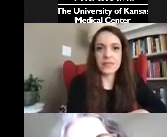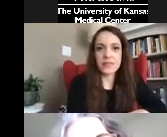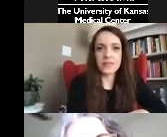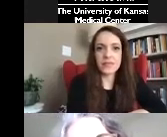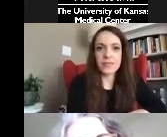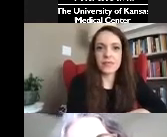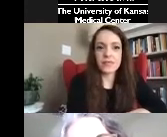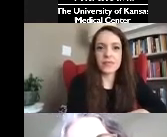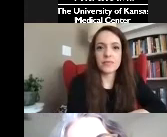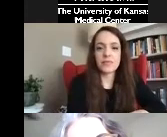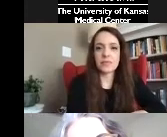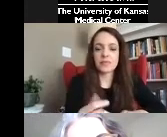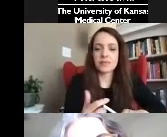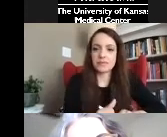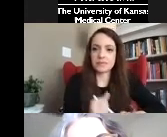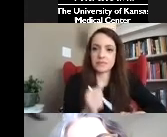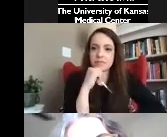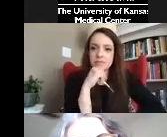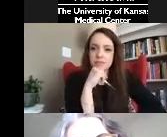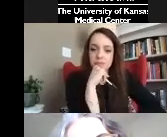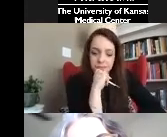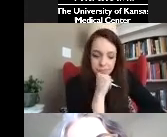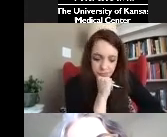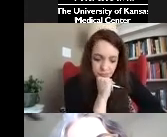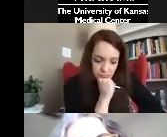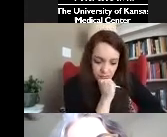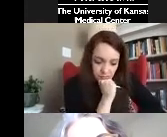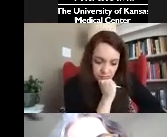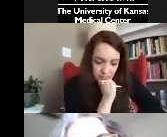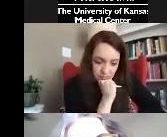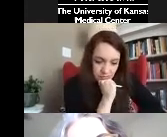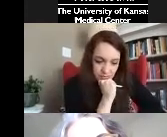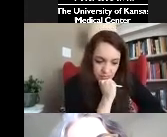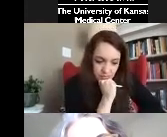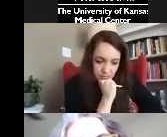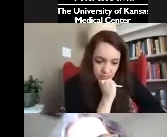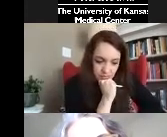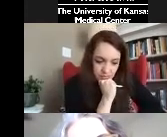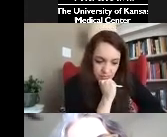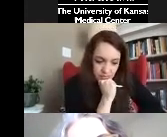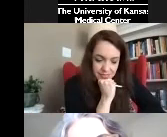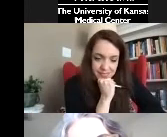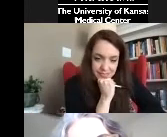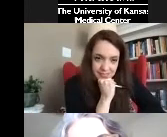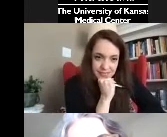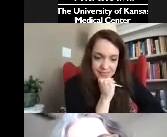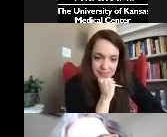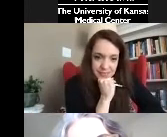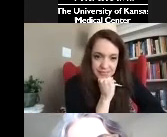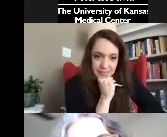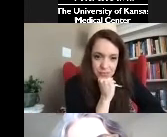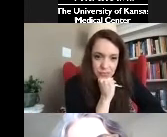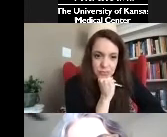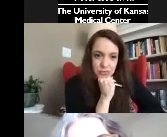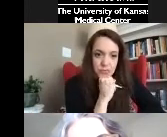When you challenge your students, residents, and colleagues, take them away out of their comfort zones, make them